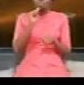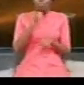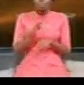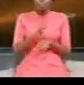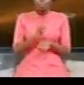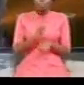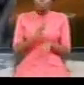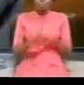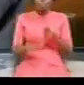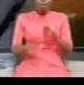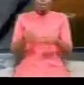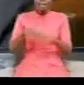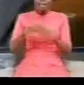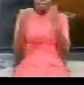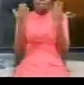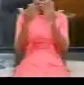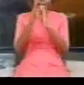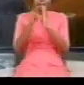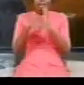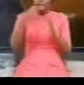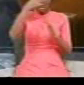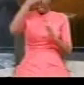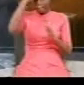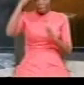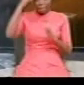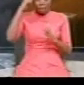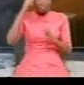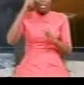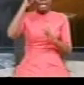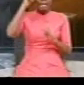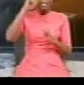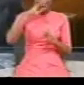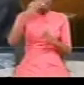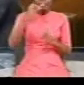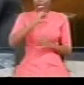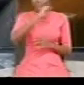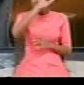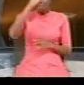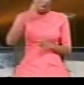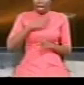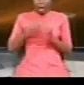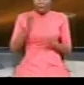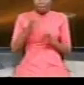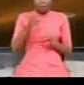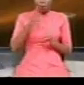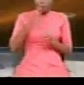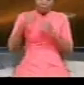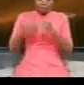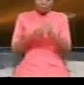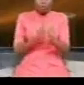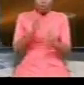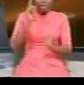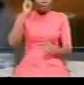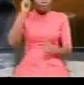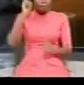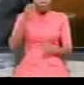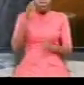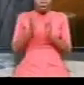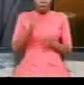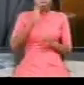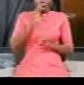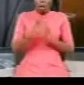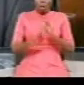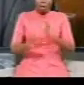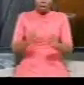in darkness, because he is the light. And if we are following him, if we are walking